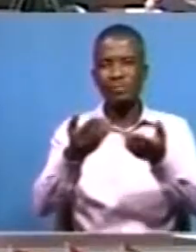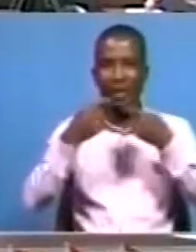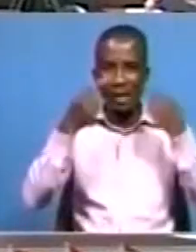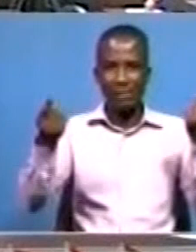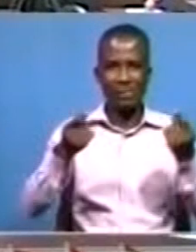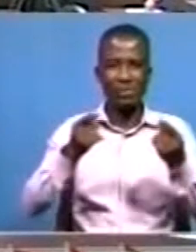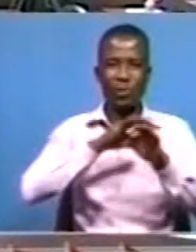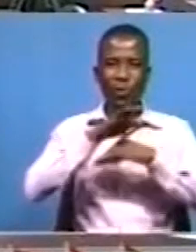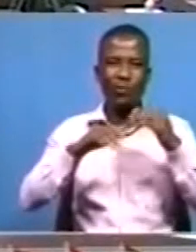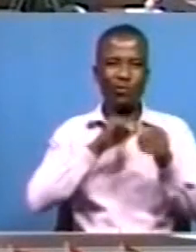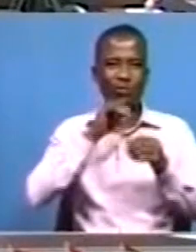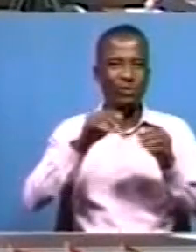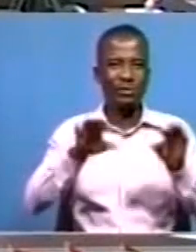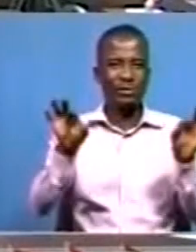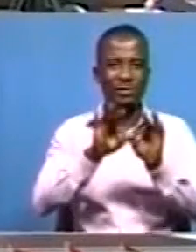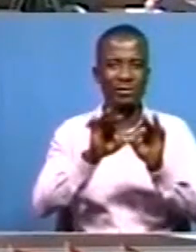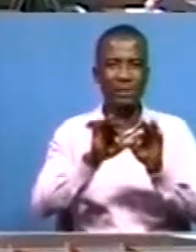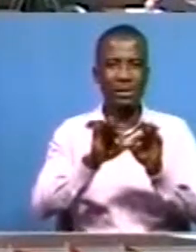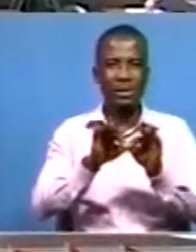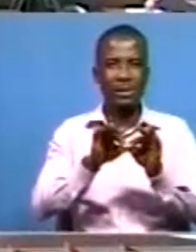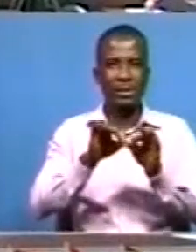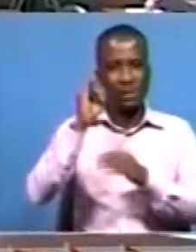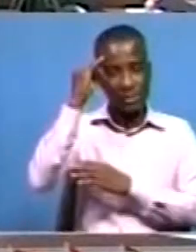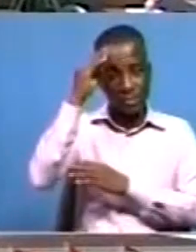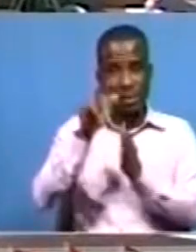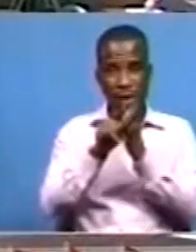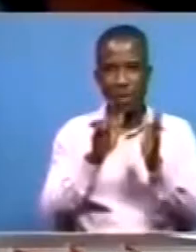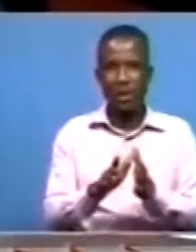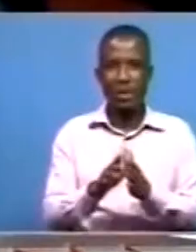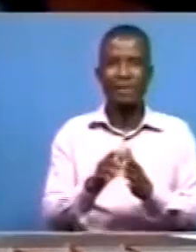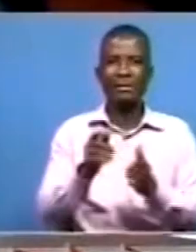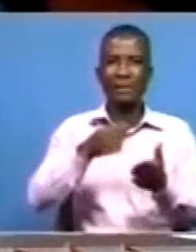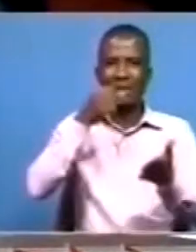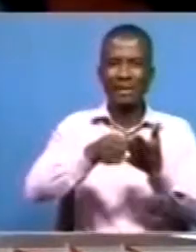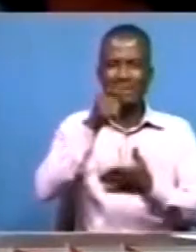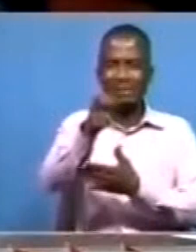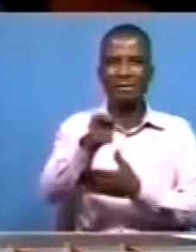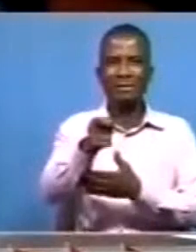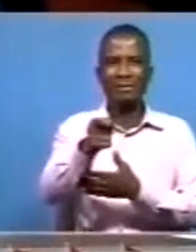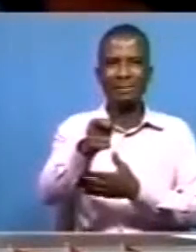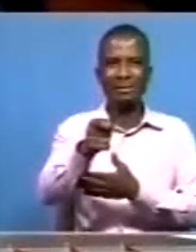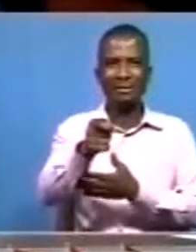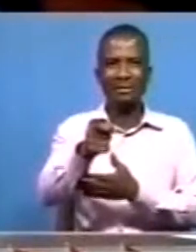no reasonable cause of action. Counsel for the petitioner filed an application for leave